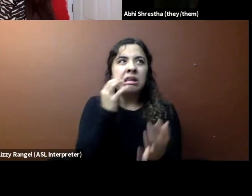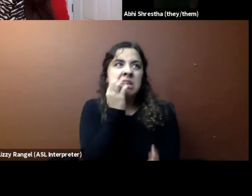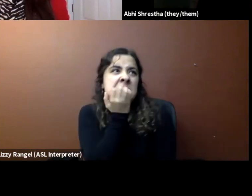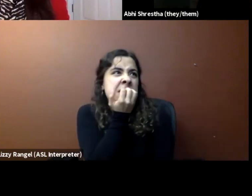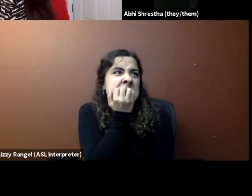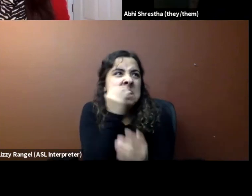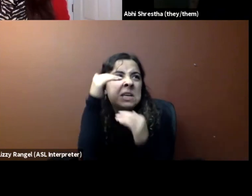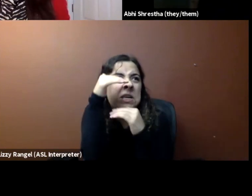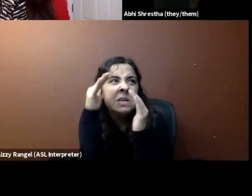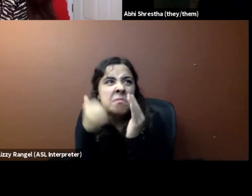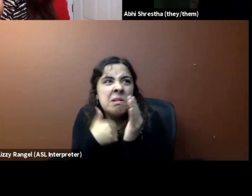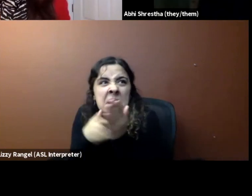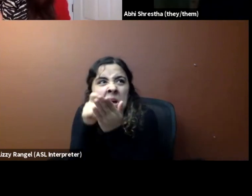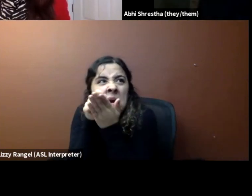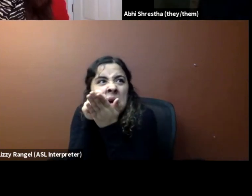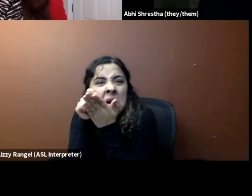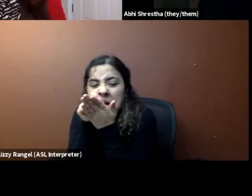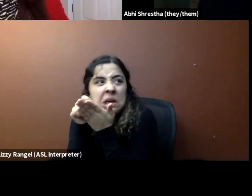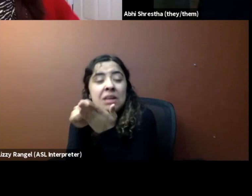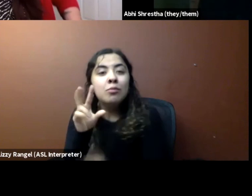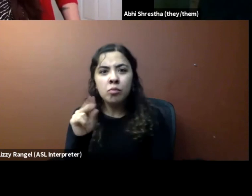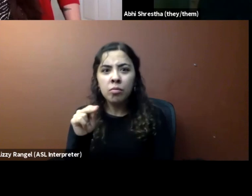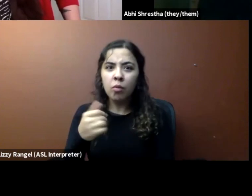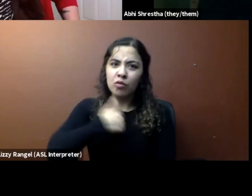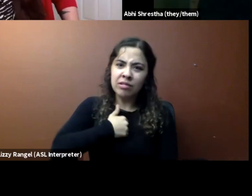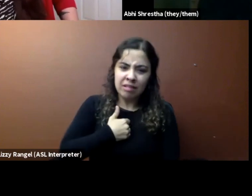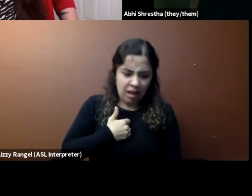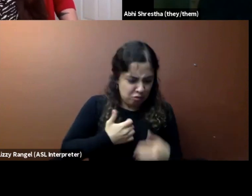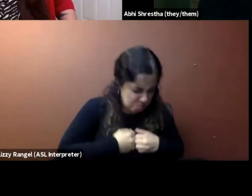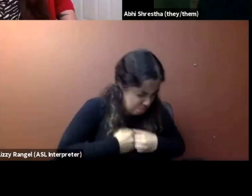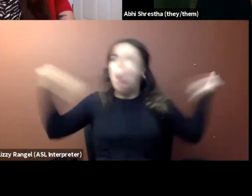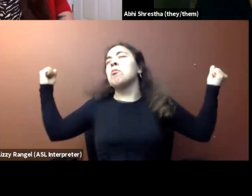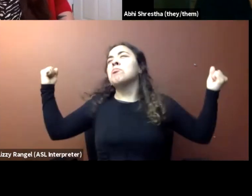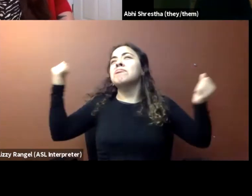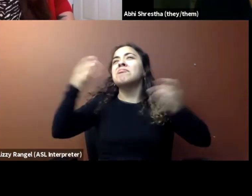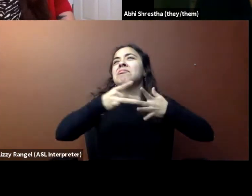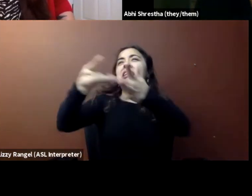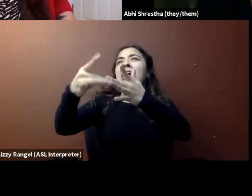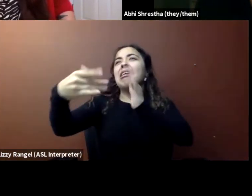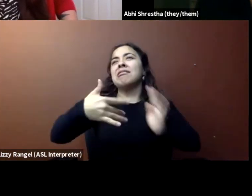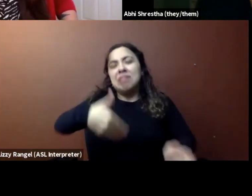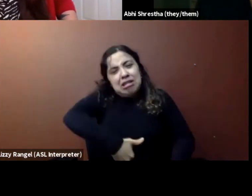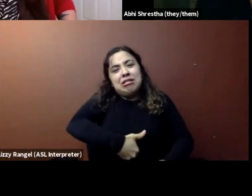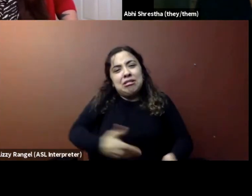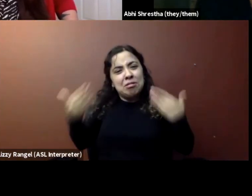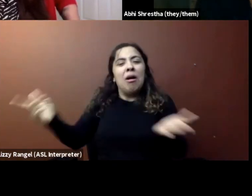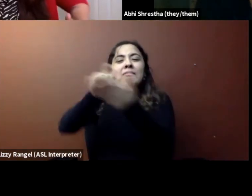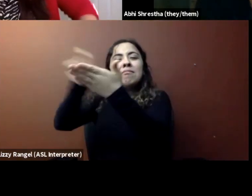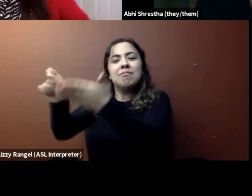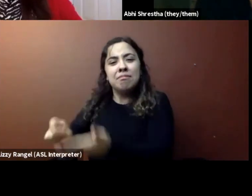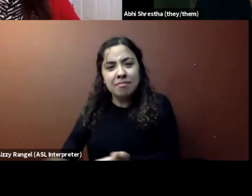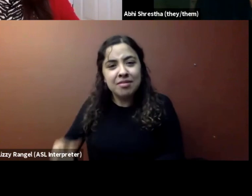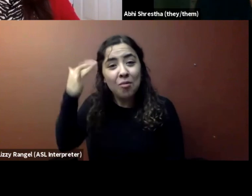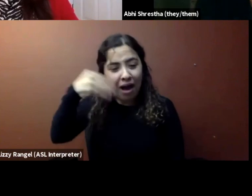and let your instinct guide you. Because I think there's a lot that we have inside